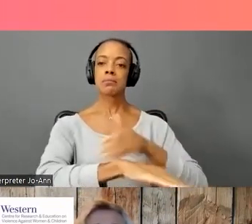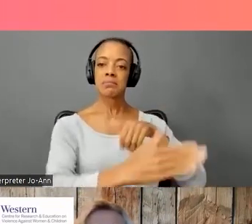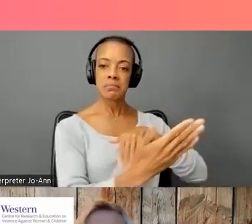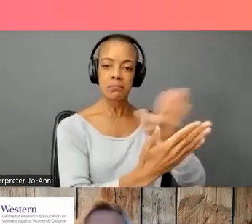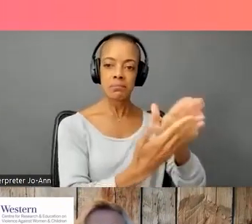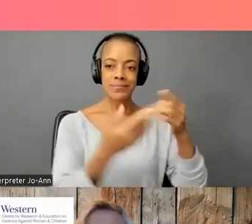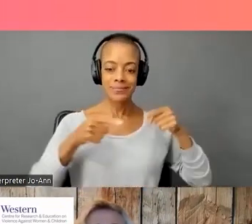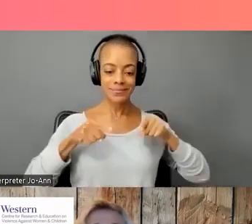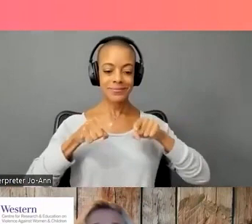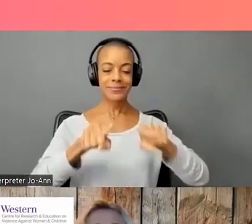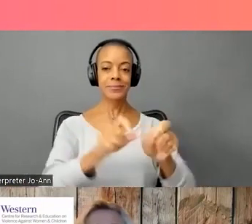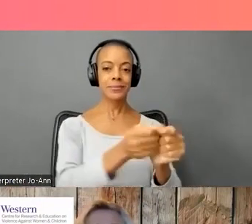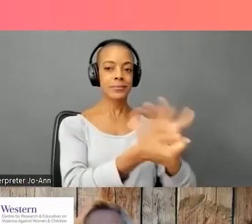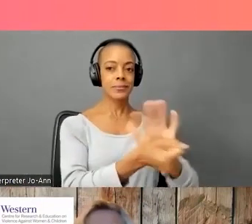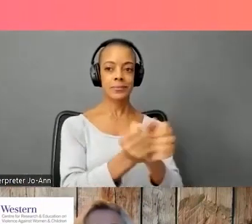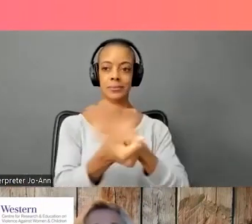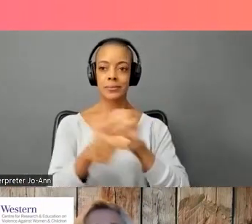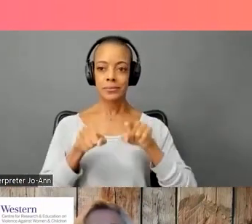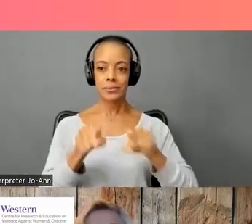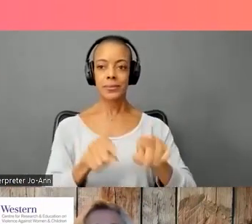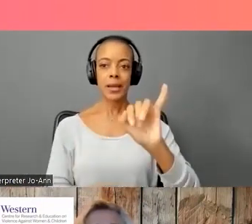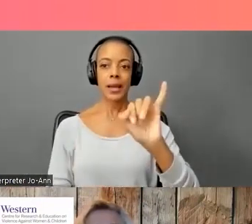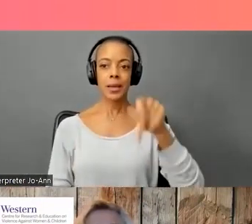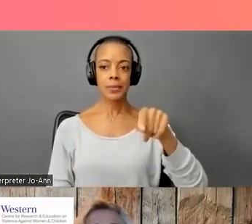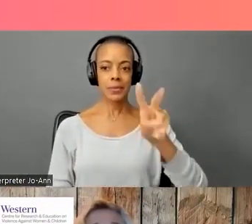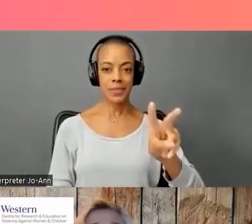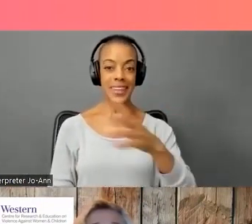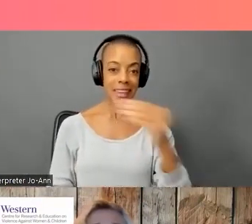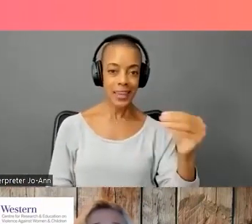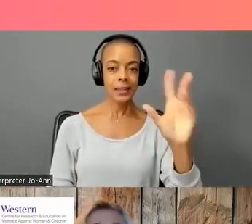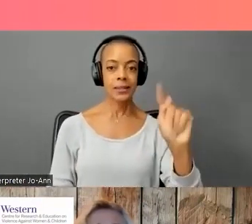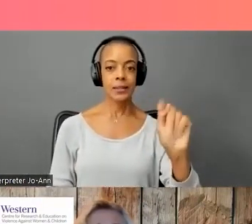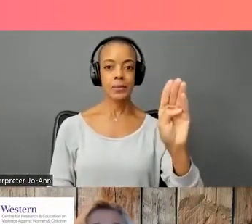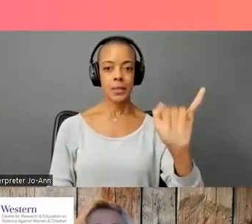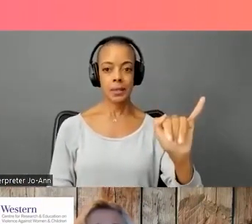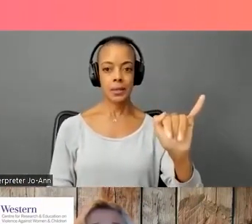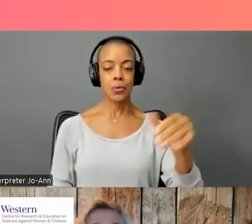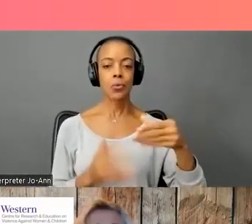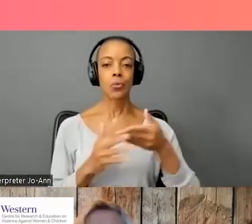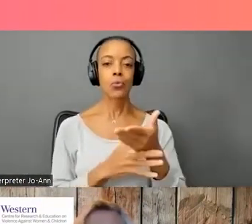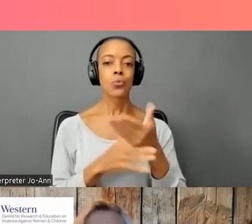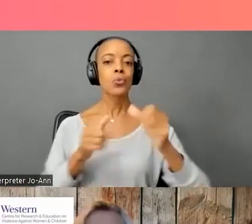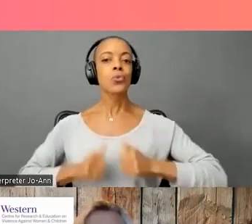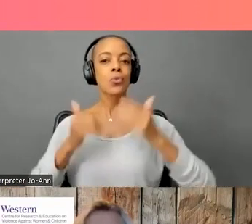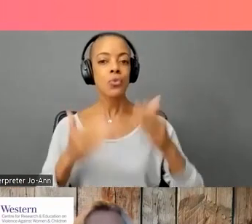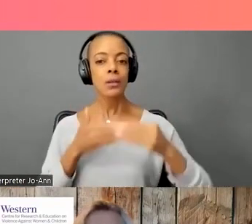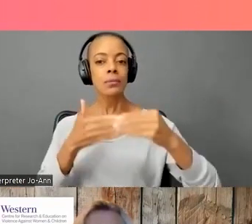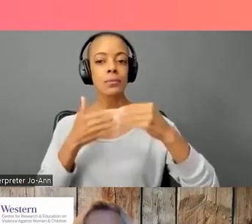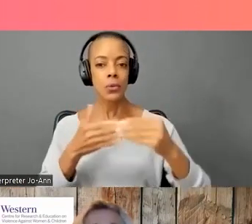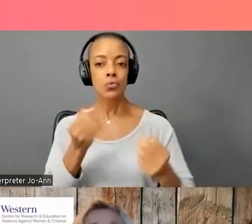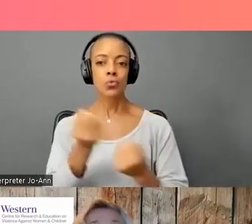Parallel Pandemic of IPV and TBI through a survivor-led support intervention